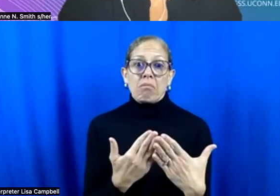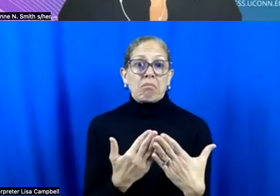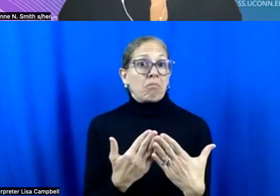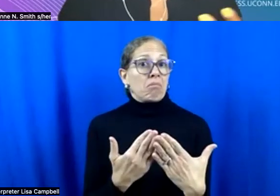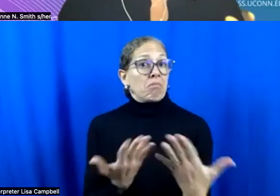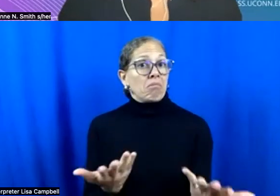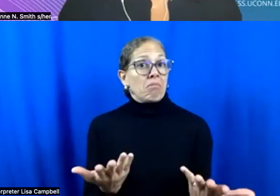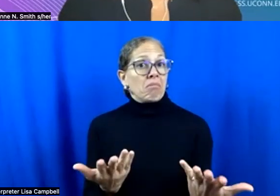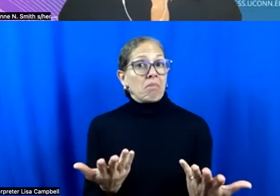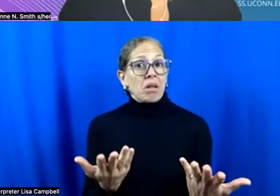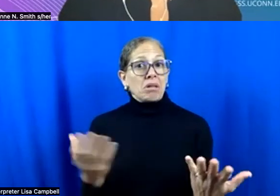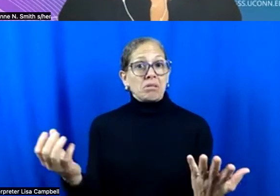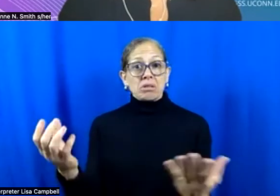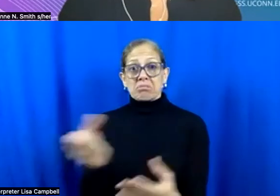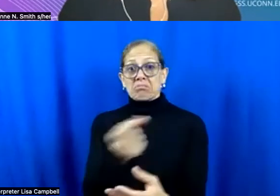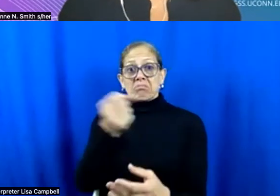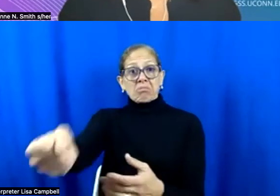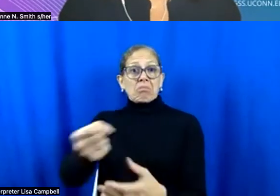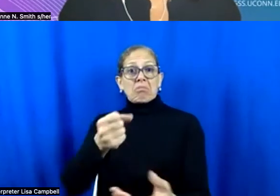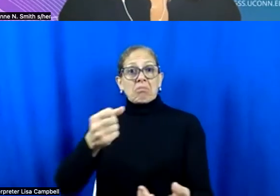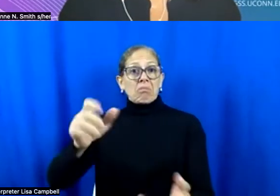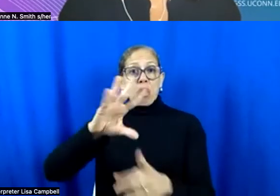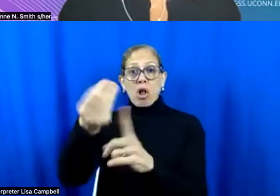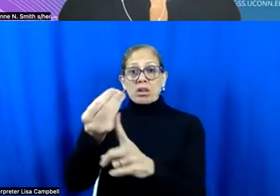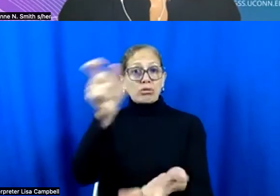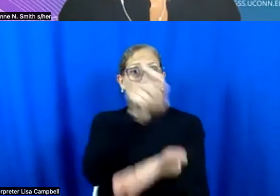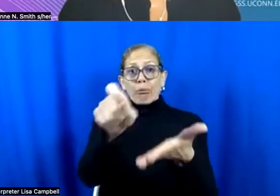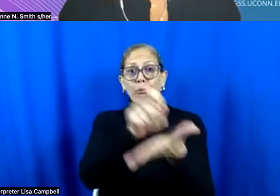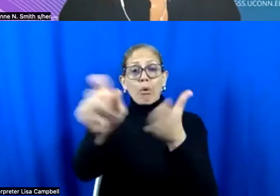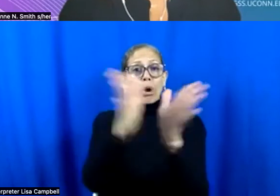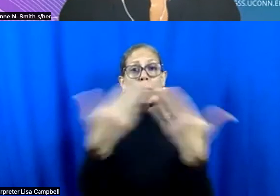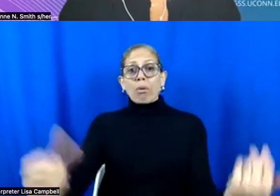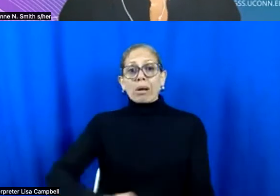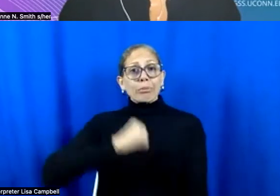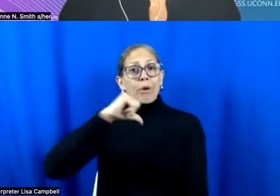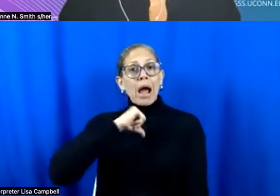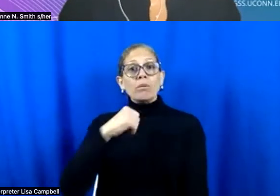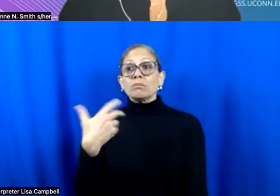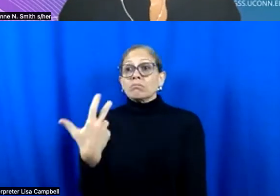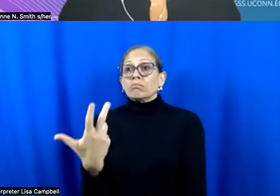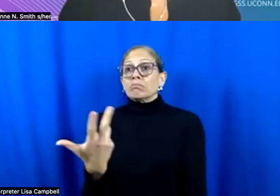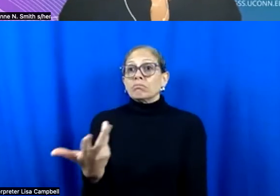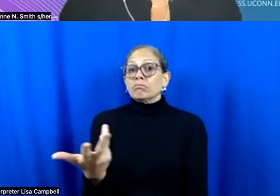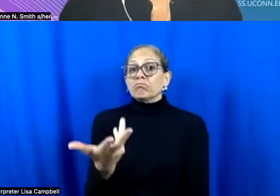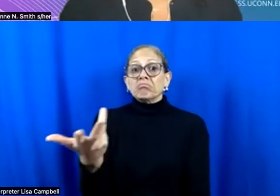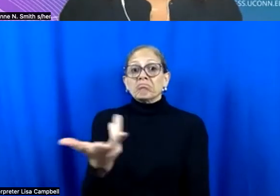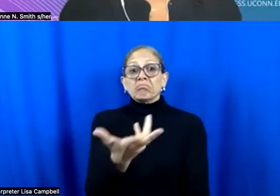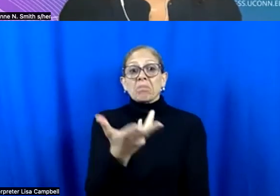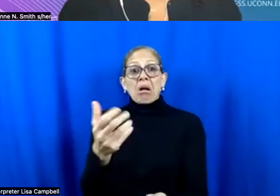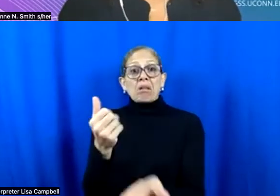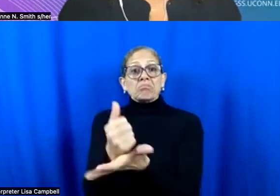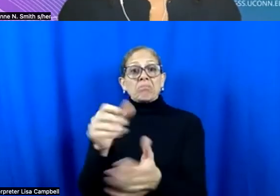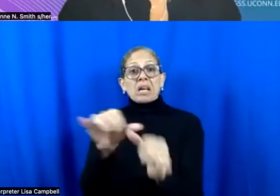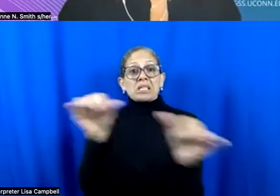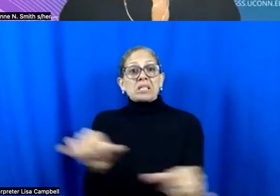know, appropriated culture and wrote her book and was really proud and got, you know, a system to support her in